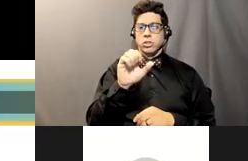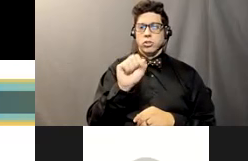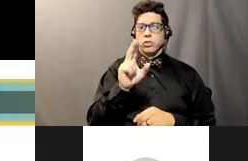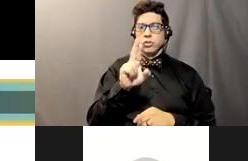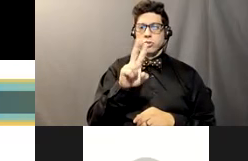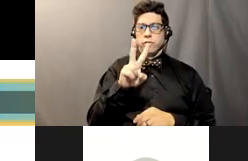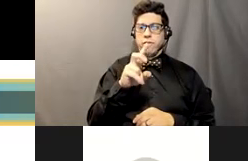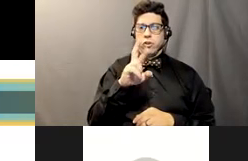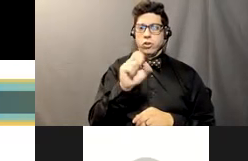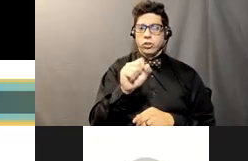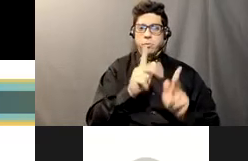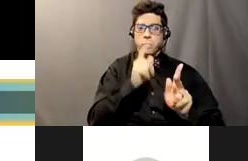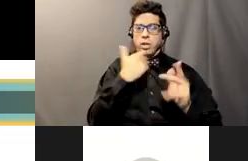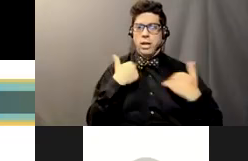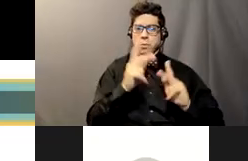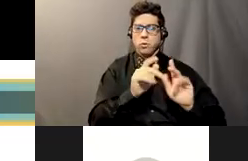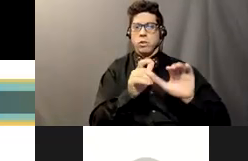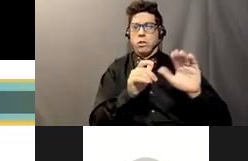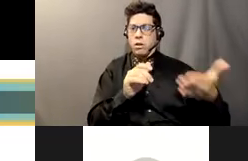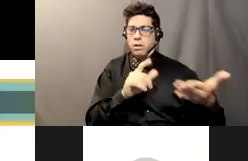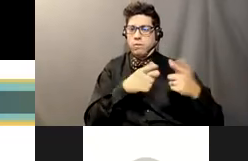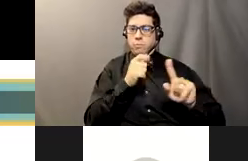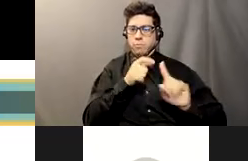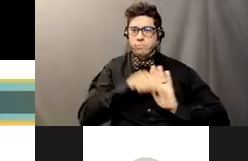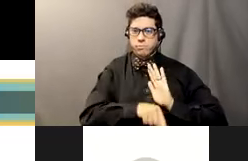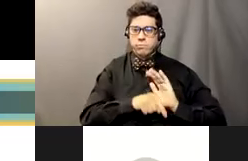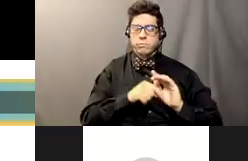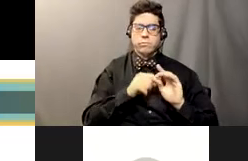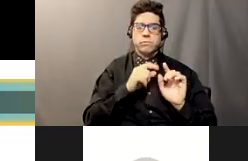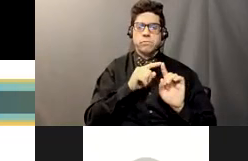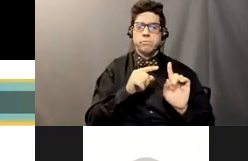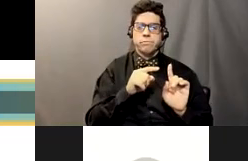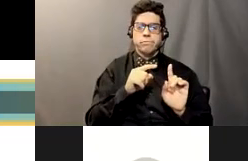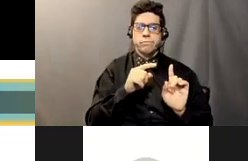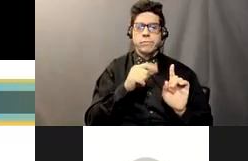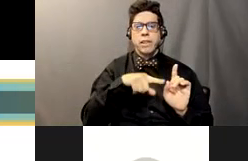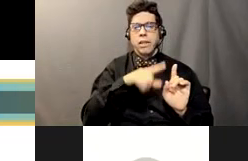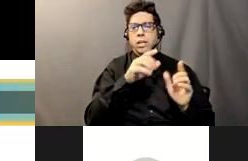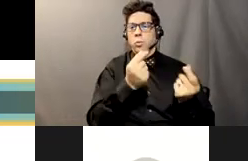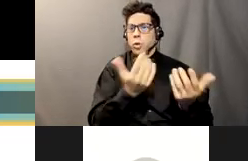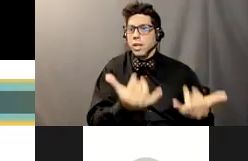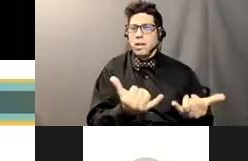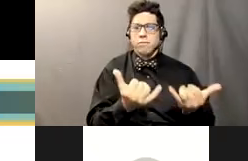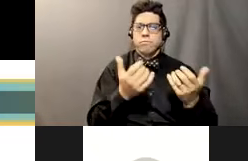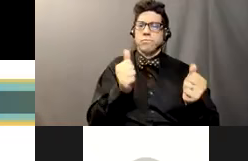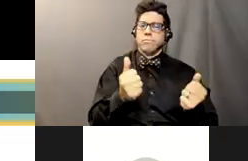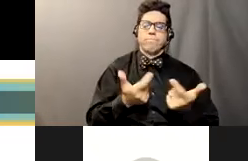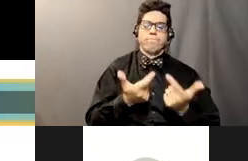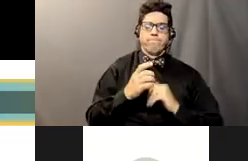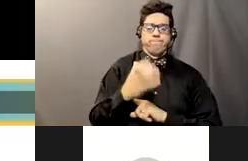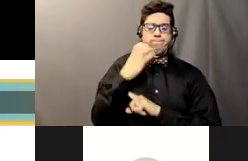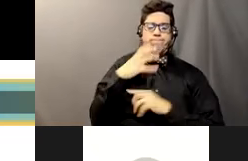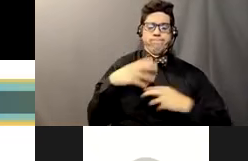support services, not only for themselves, but if they're ready to give back, that they can also step into a role of becoming a helper to someone who has